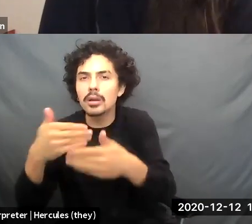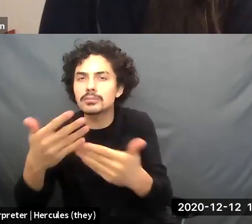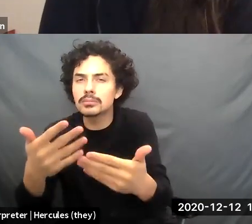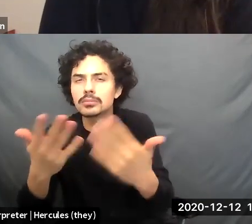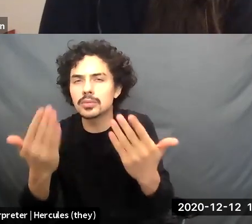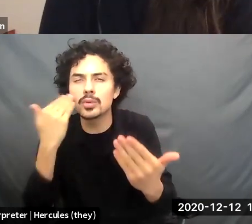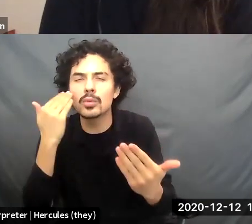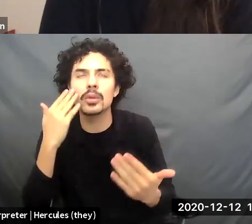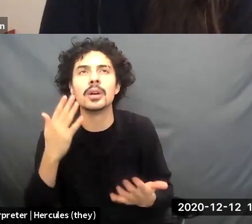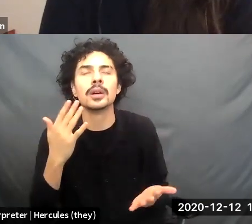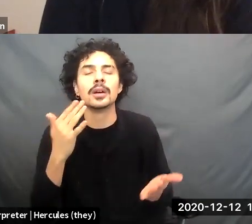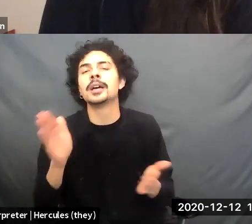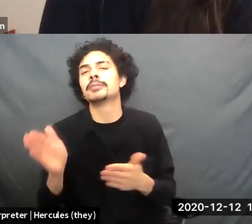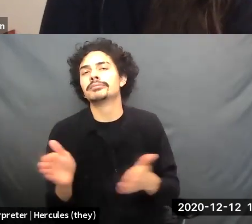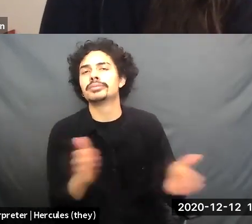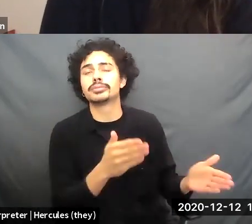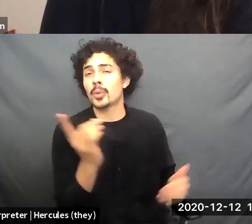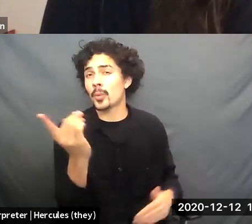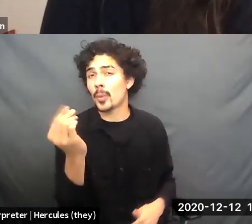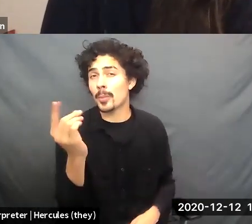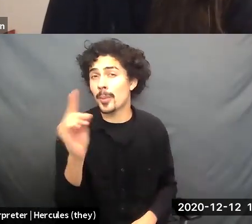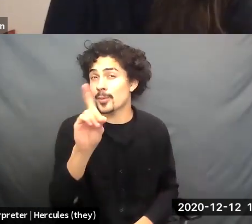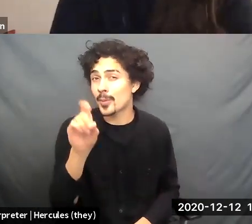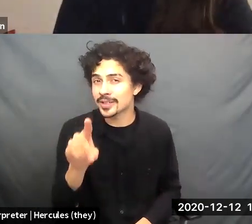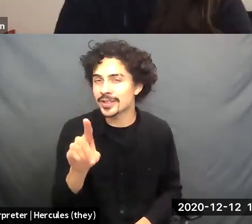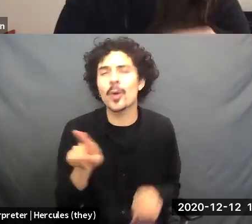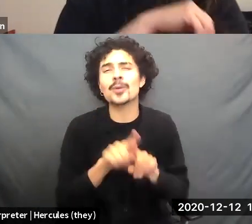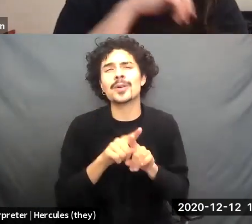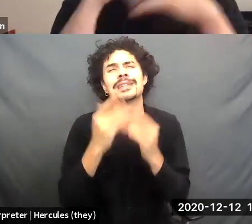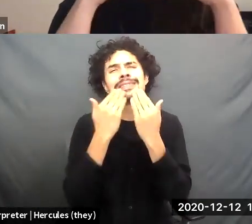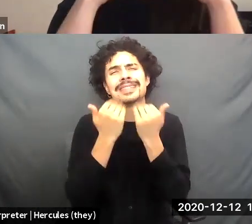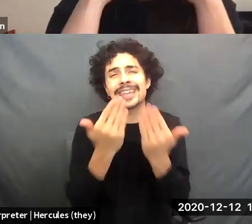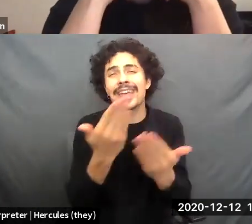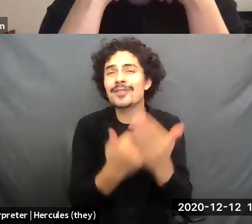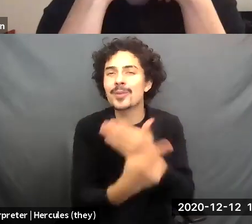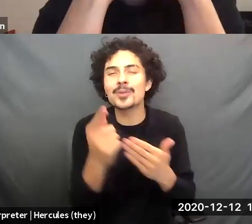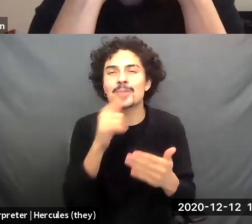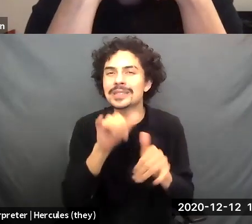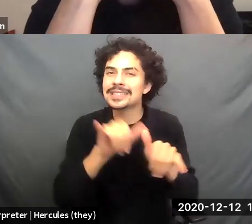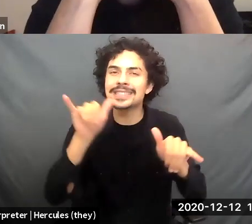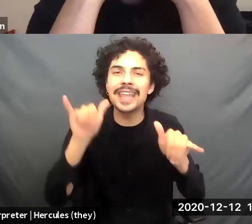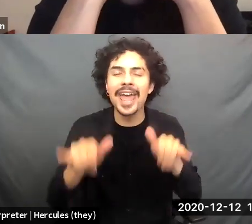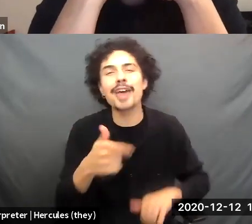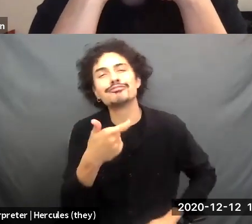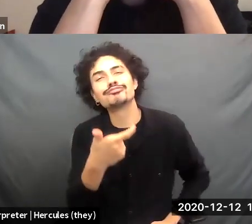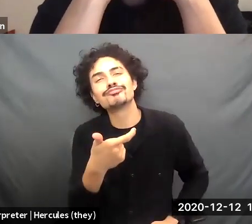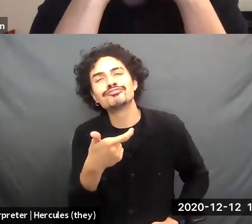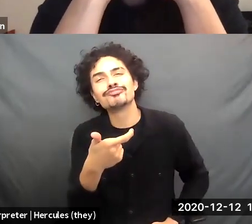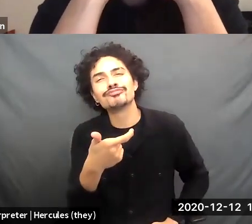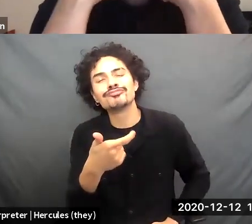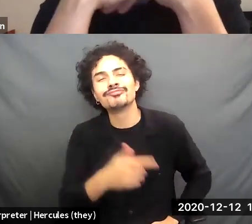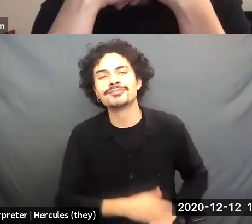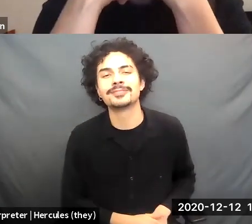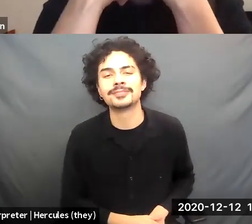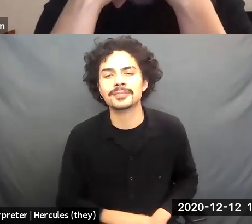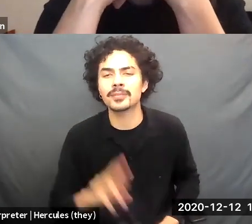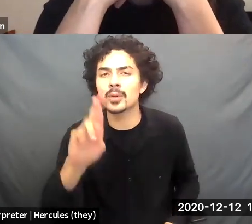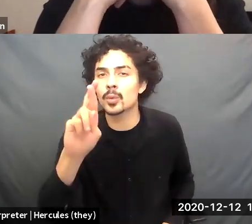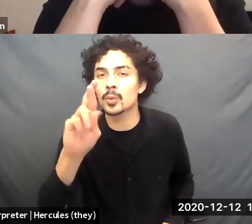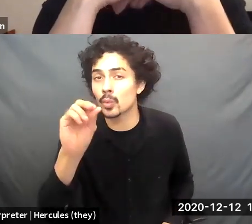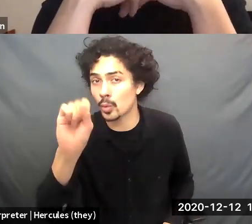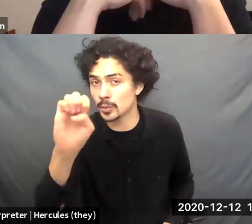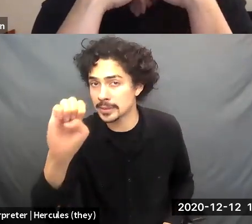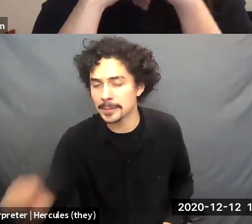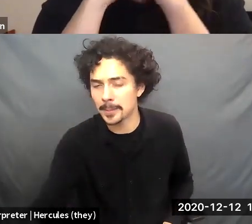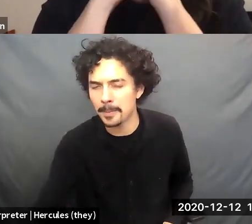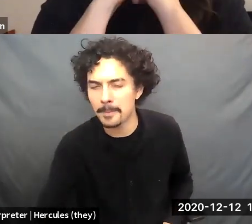one final question. Um, and thanks to everyone who's, who stayed with us. Um, but Rose in the audience asks, I